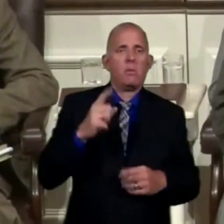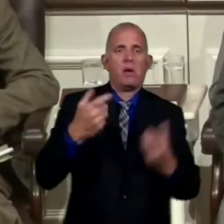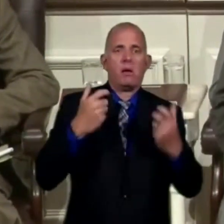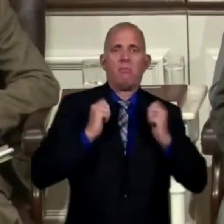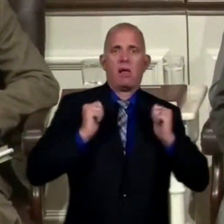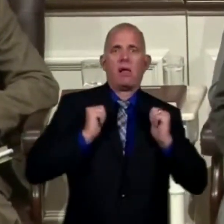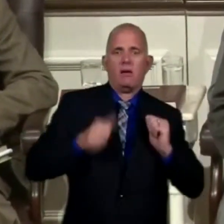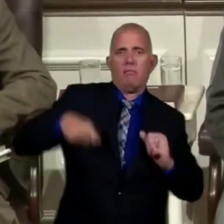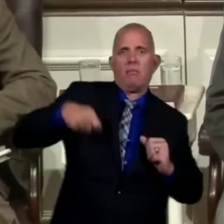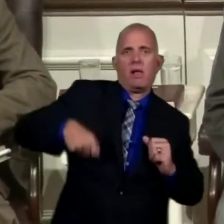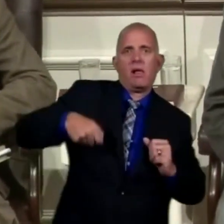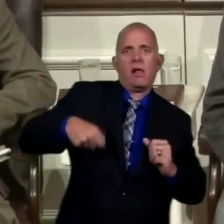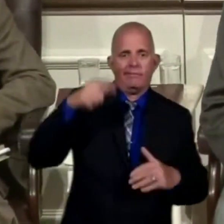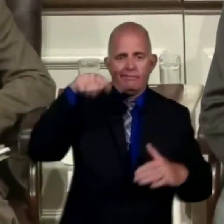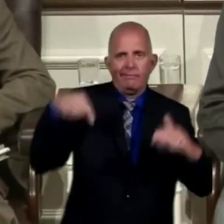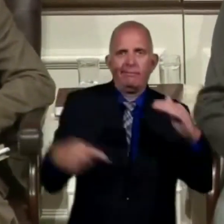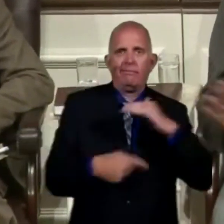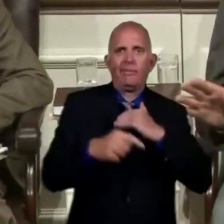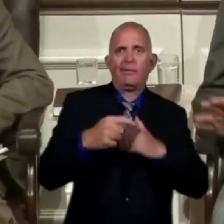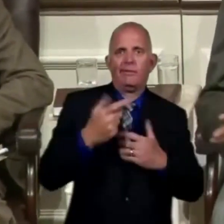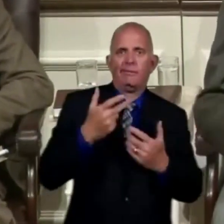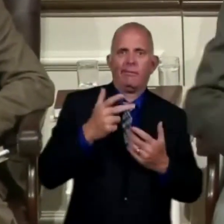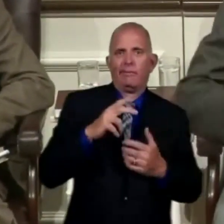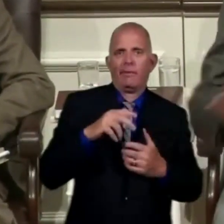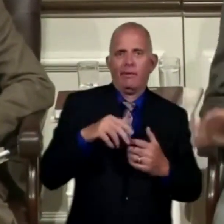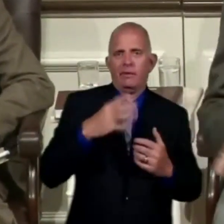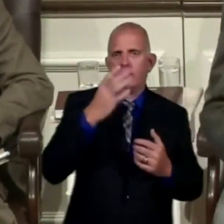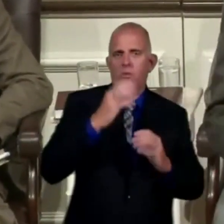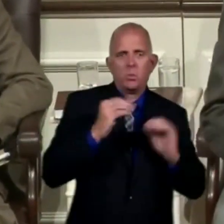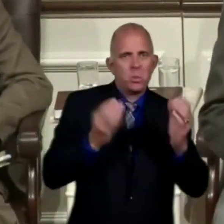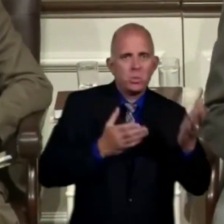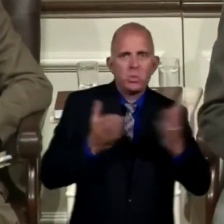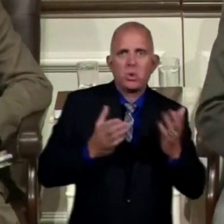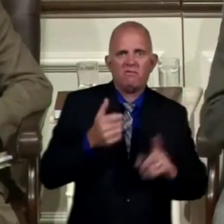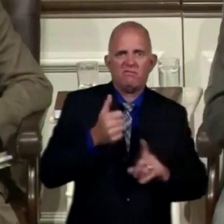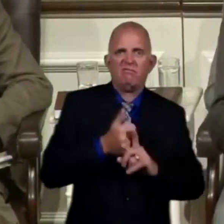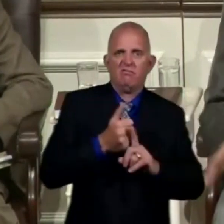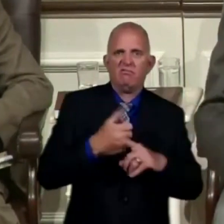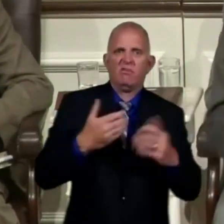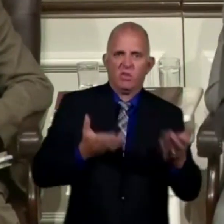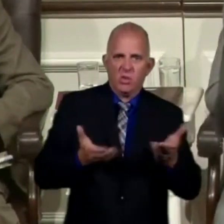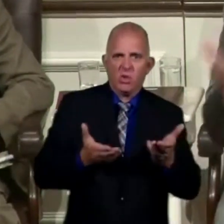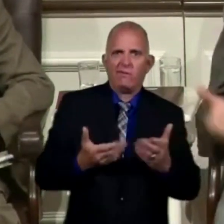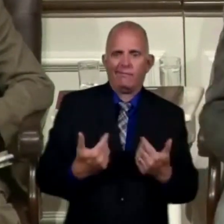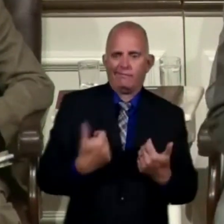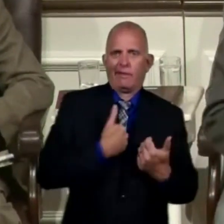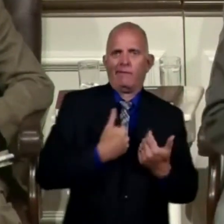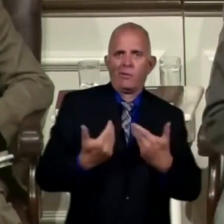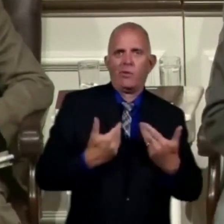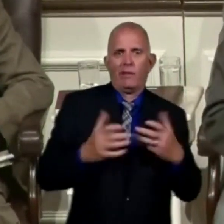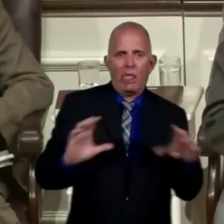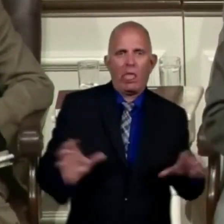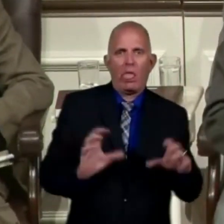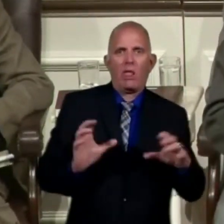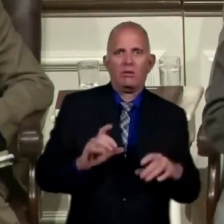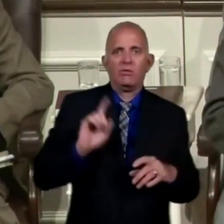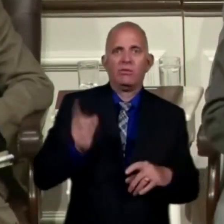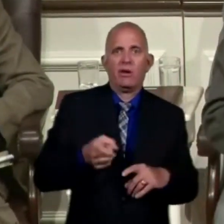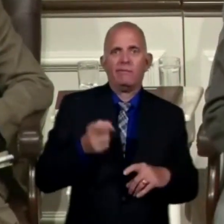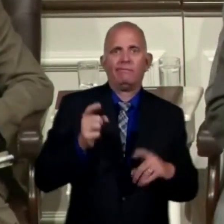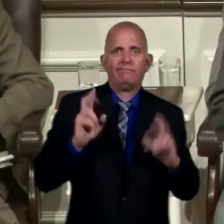the steerage. They didn't have a servant. They were the servants. They were doing stuff just to be on the ship with them.